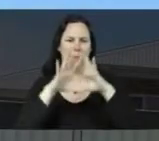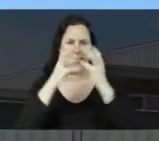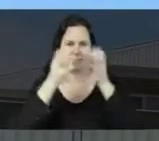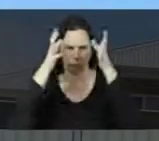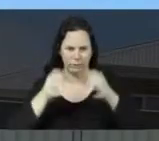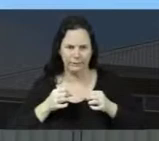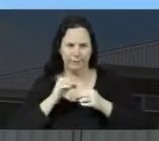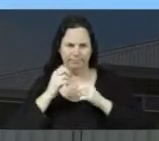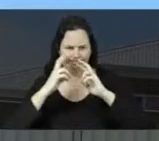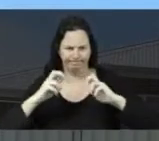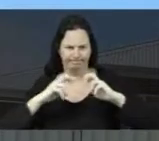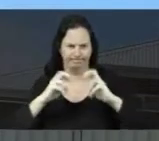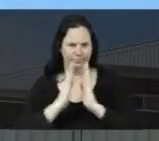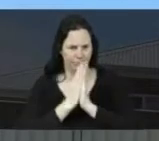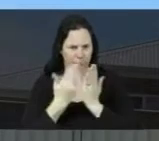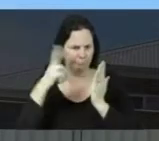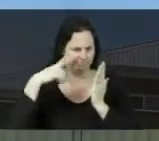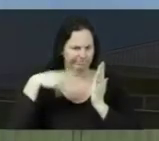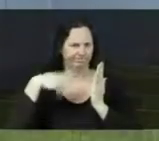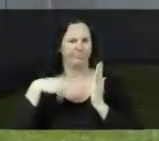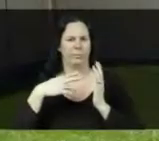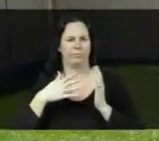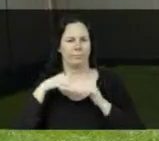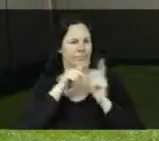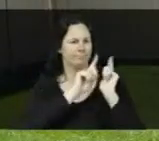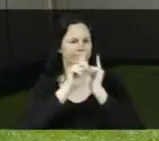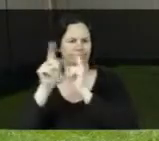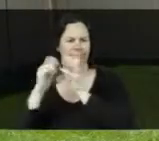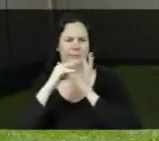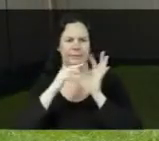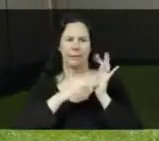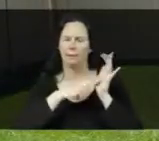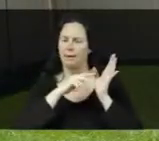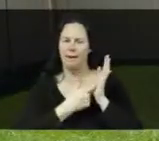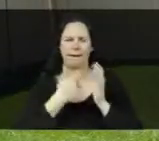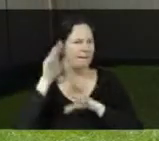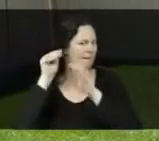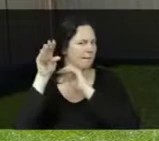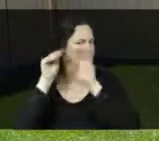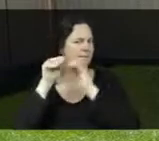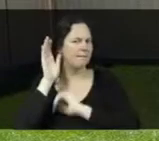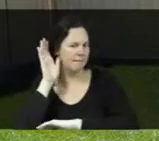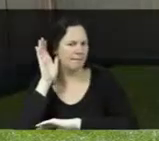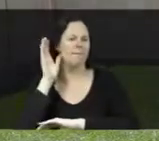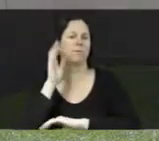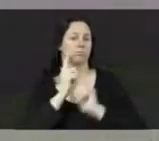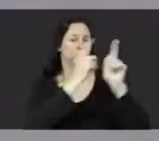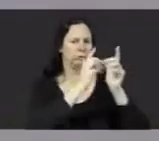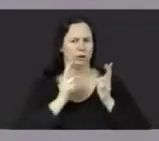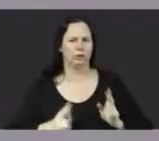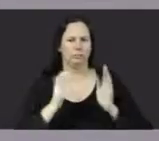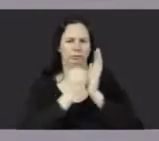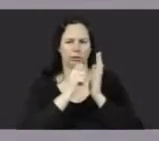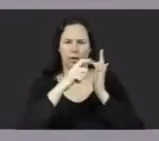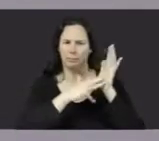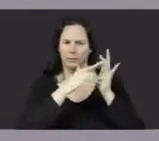book and went to every seminar. And it was during that time that I went along to a Human Rights Commission seminar that